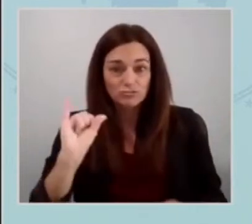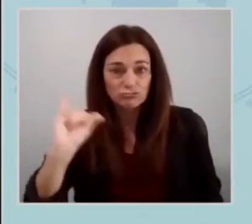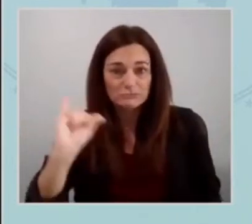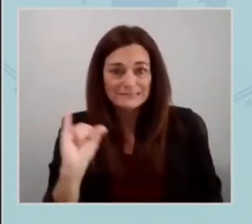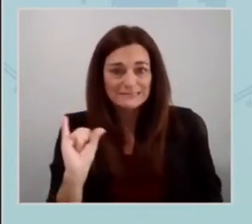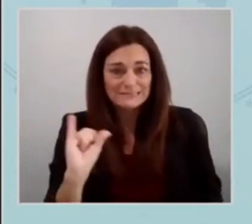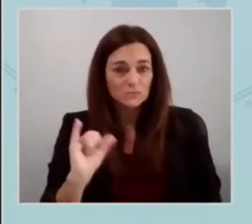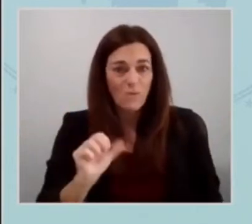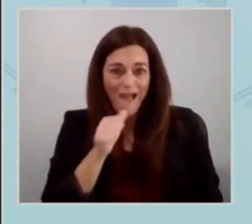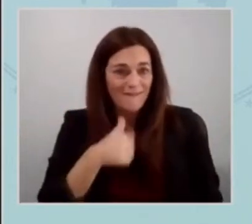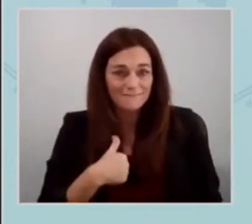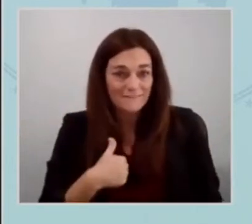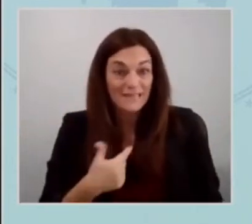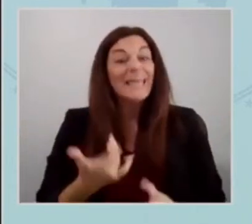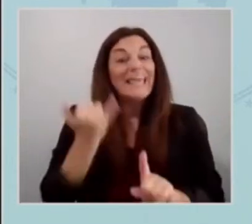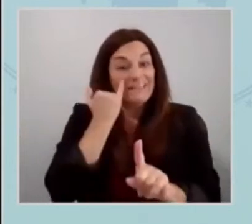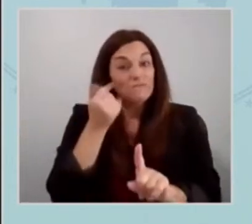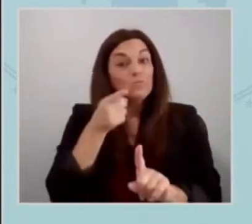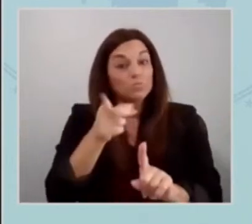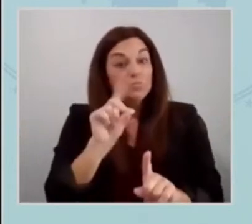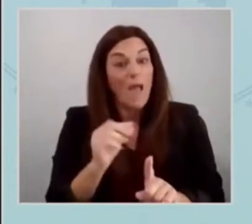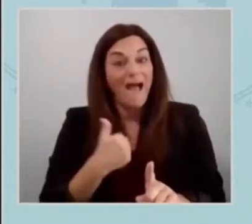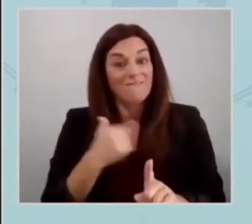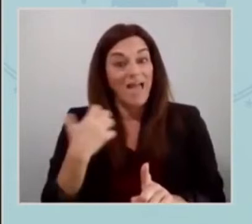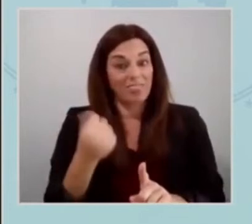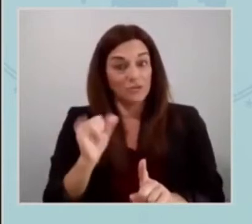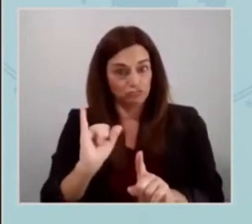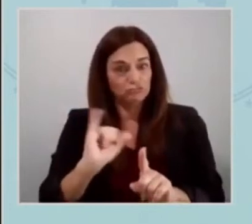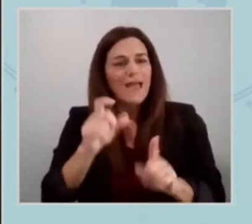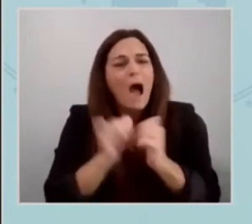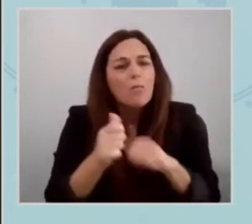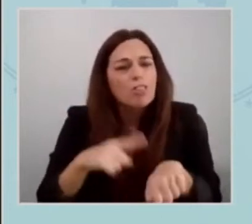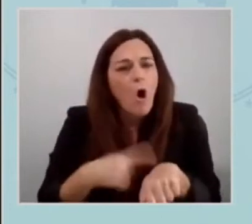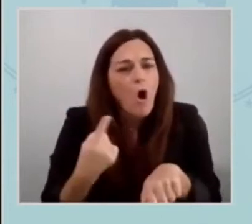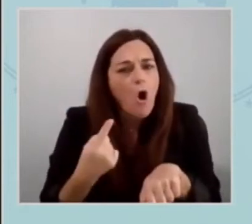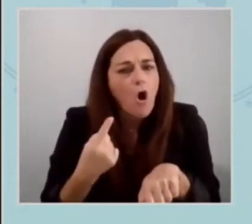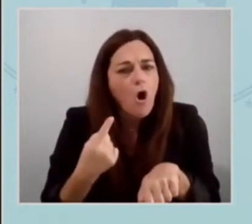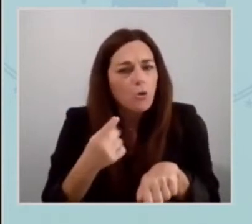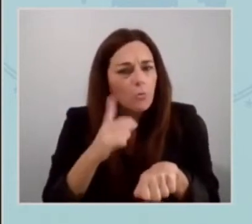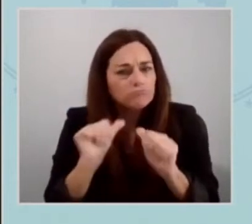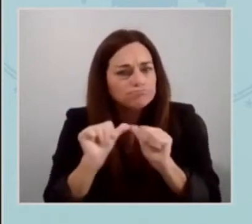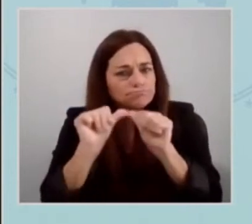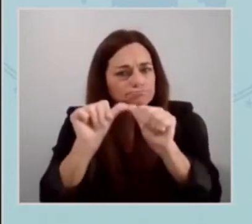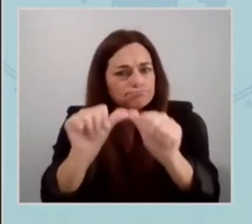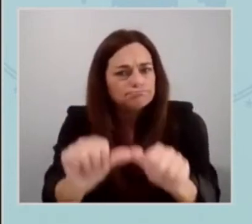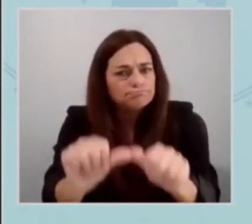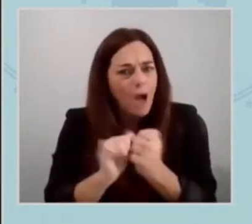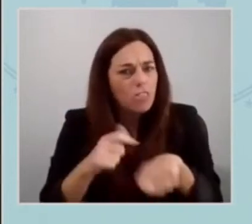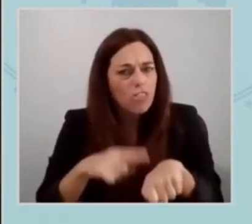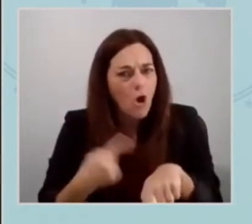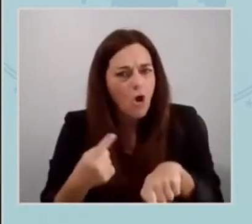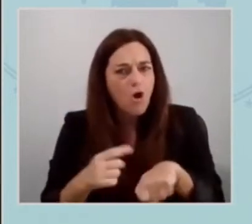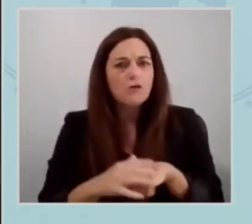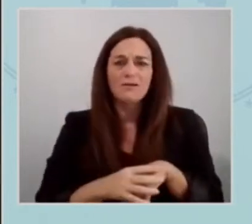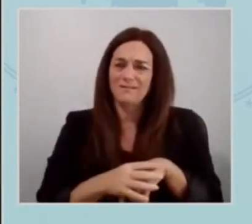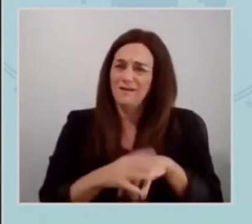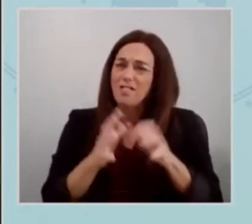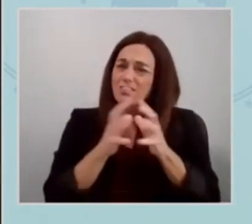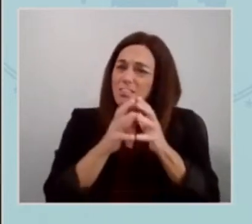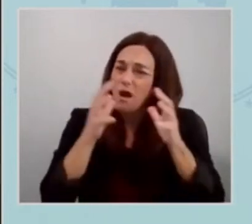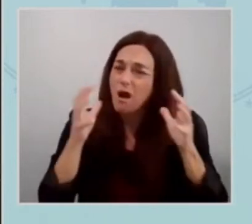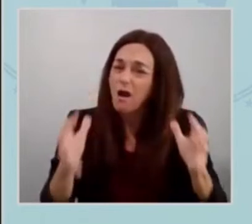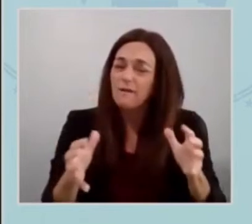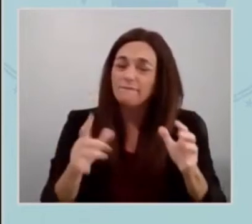not only that, we don't have health insurance. A lot of us, and if you do have health insurance, how long will you have